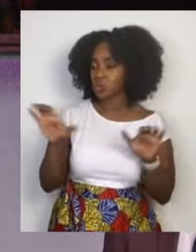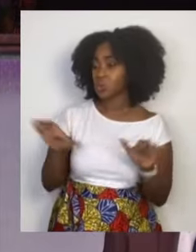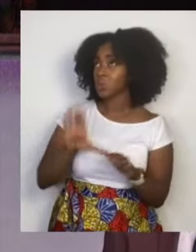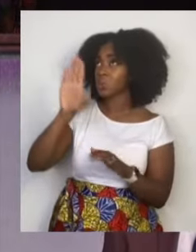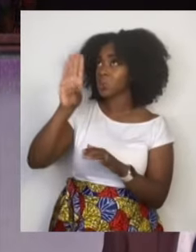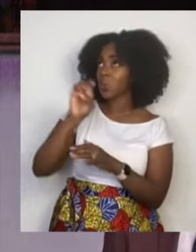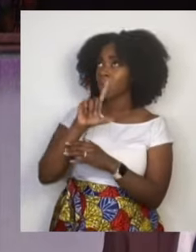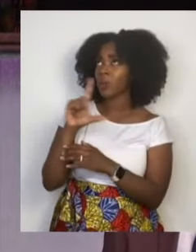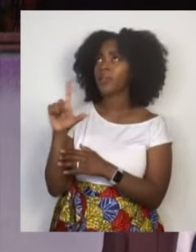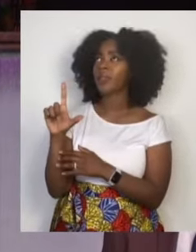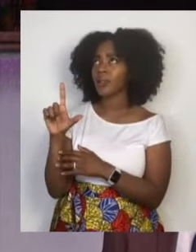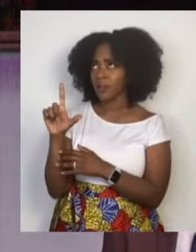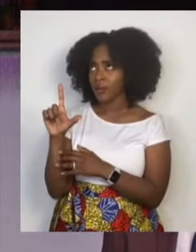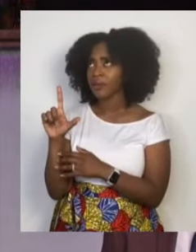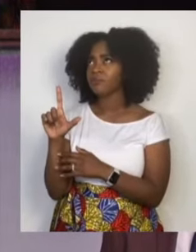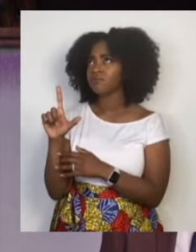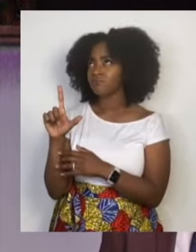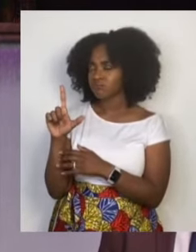in Jesus'